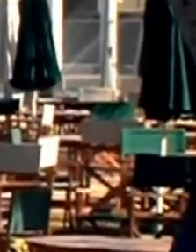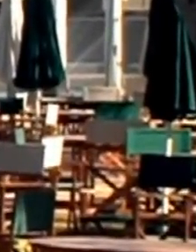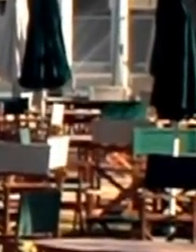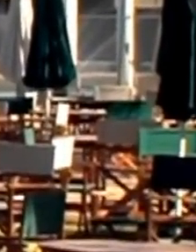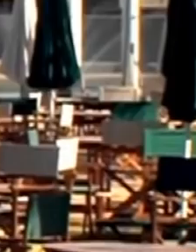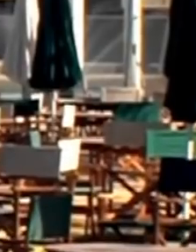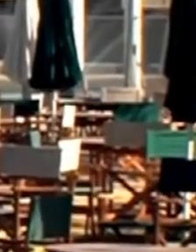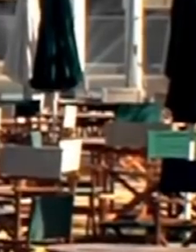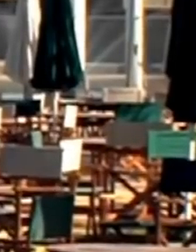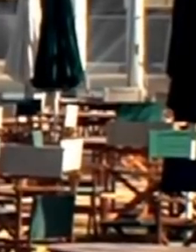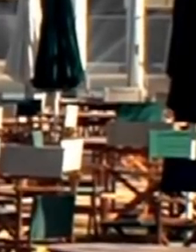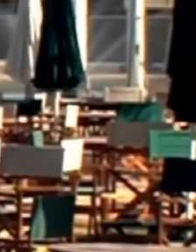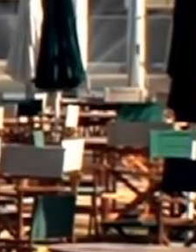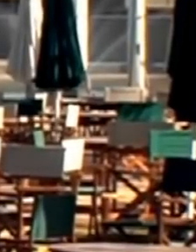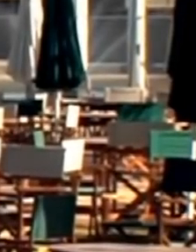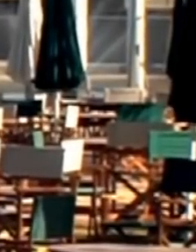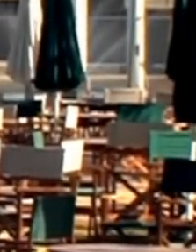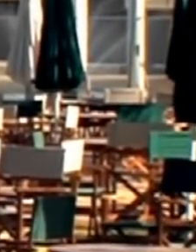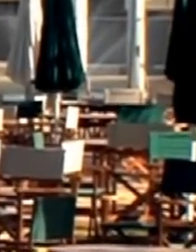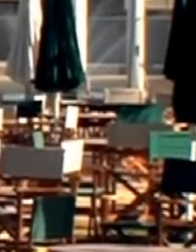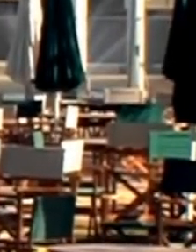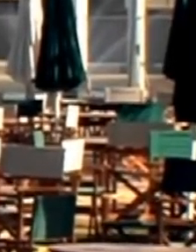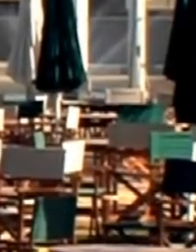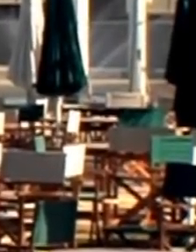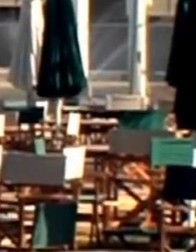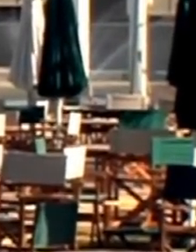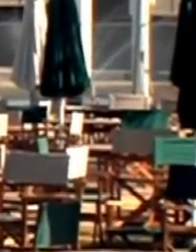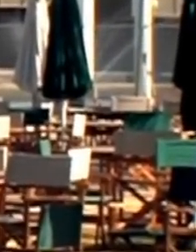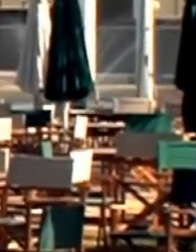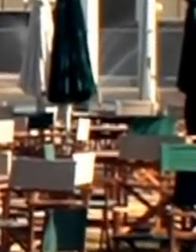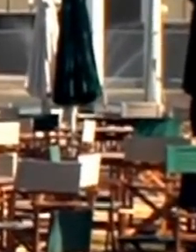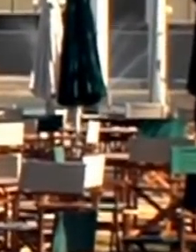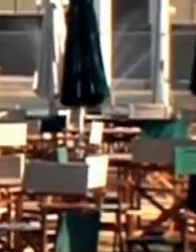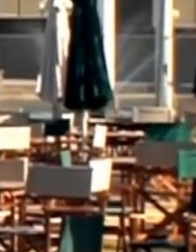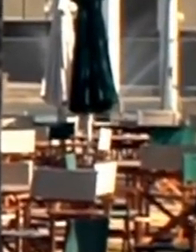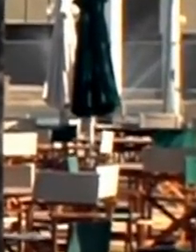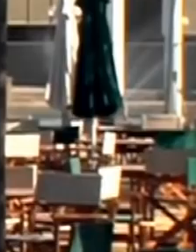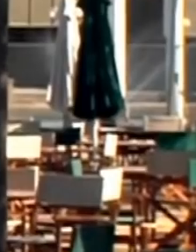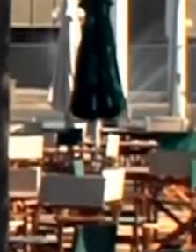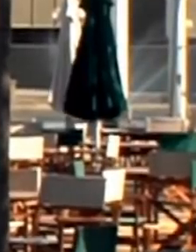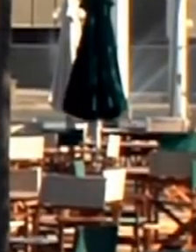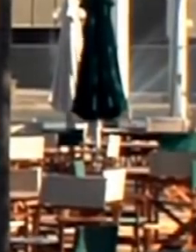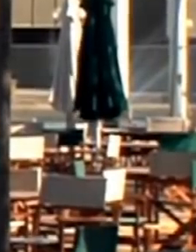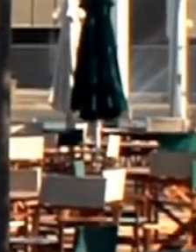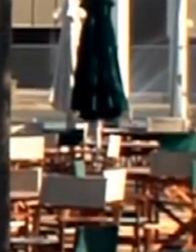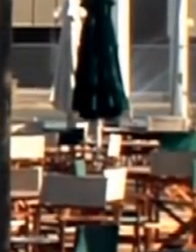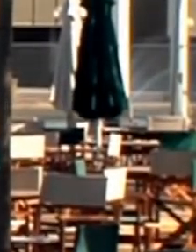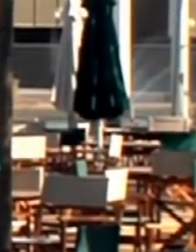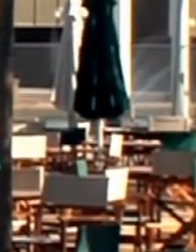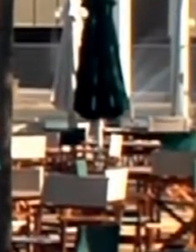start by introducing yourself and then sharing your experiences. Okay, good morning everyone. My name is Lebogang, the surname is